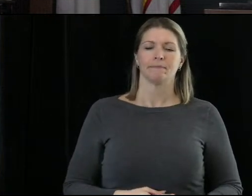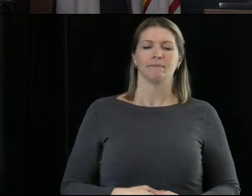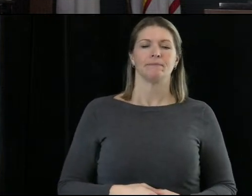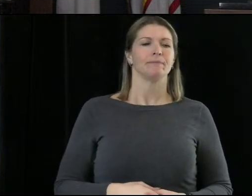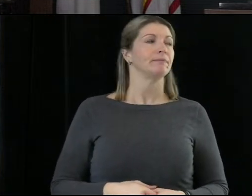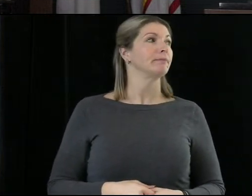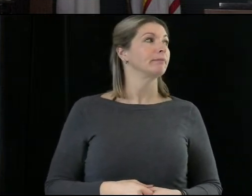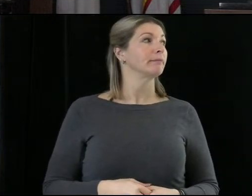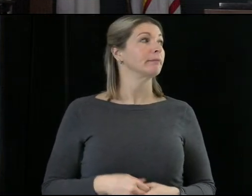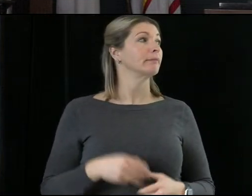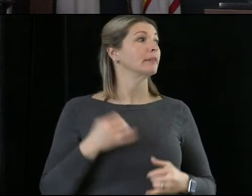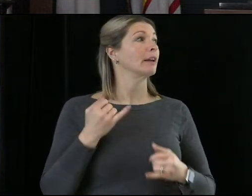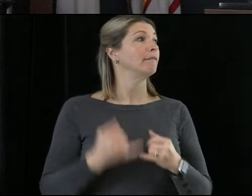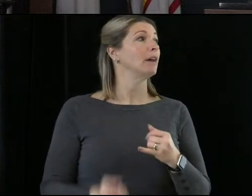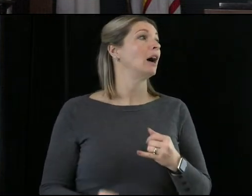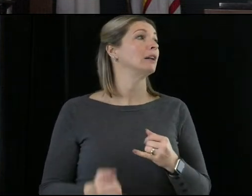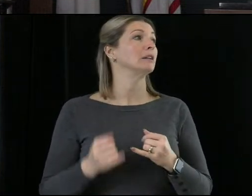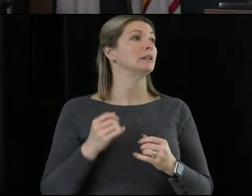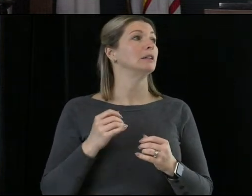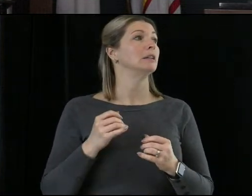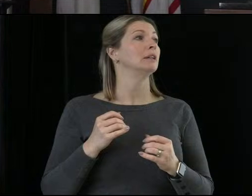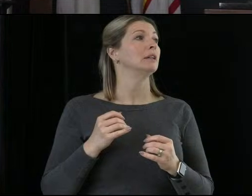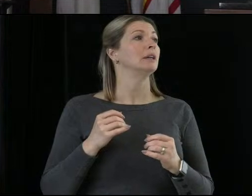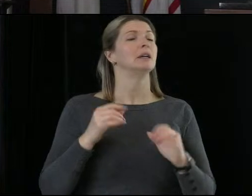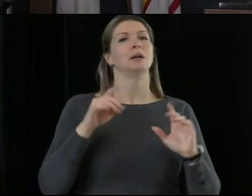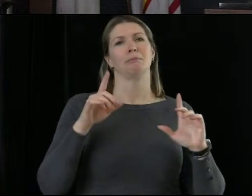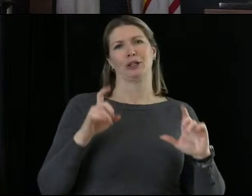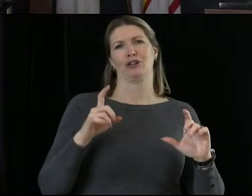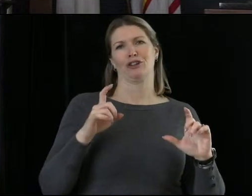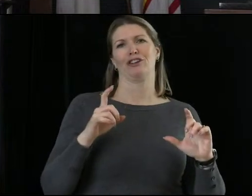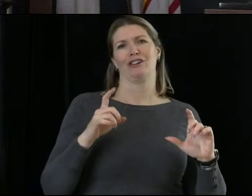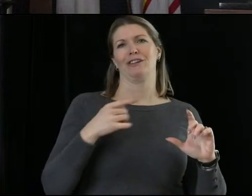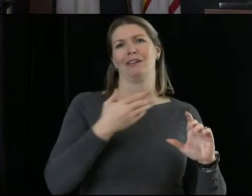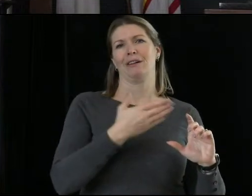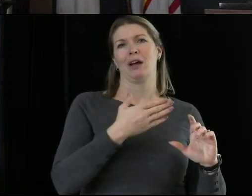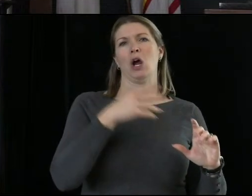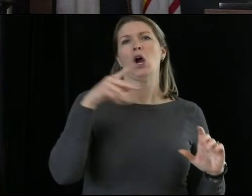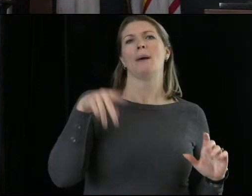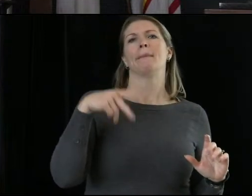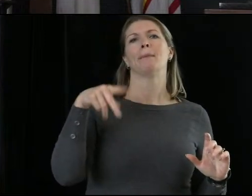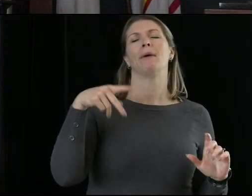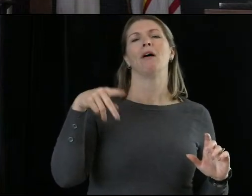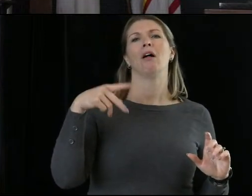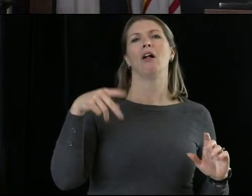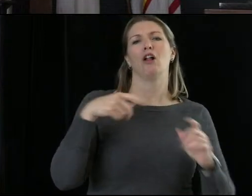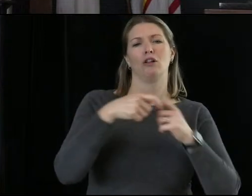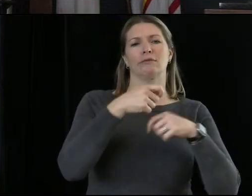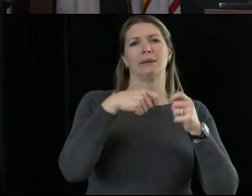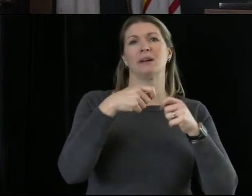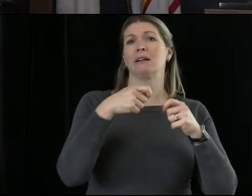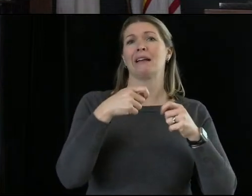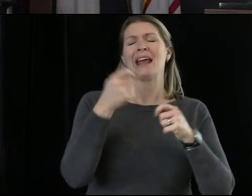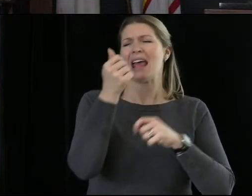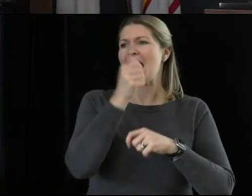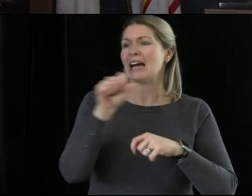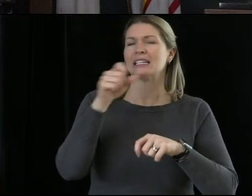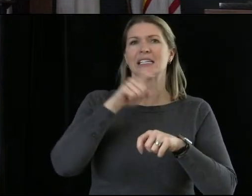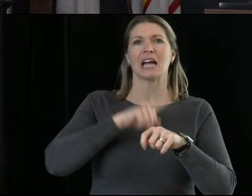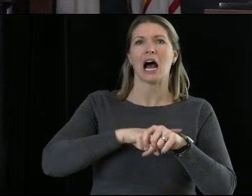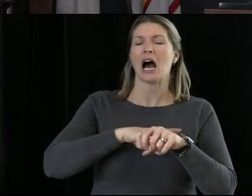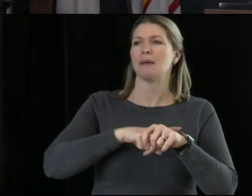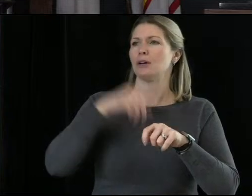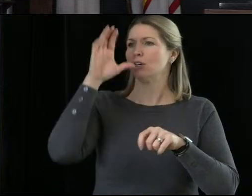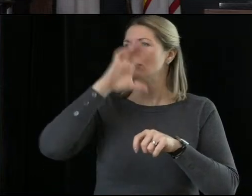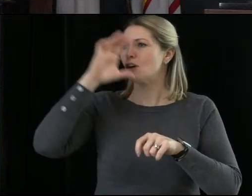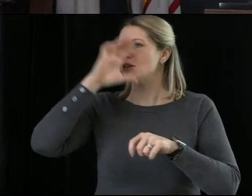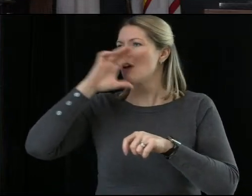And this final image, we talk about purple ribbon campaigns. We tied ribbons wherever we searched, and our